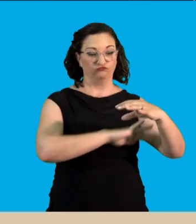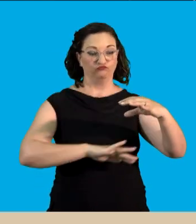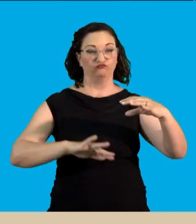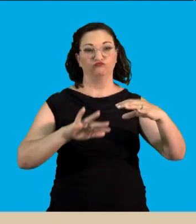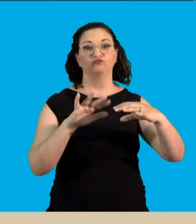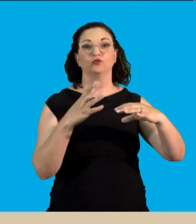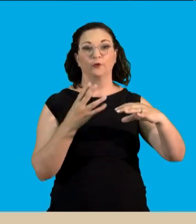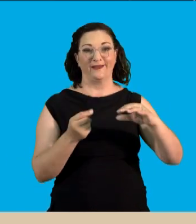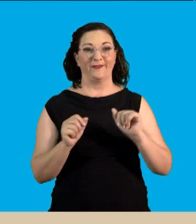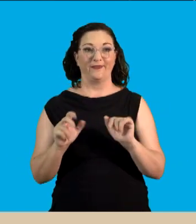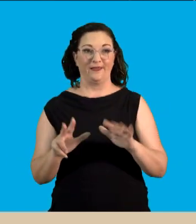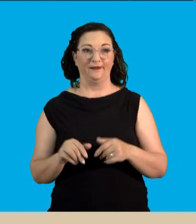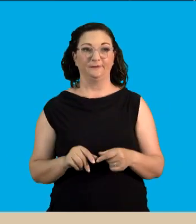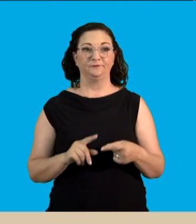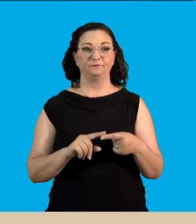Now, we have